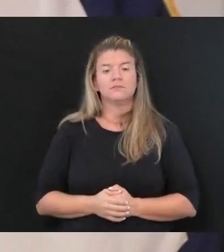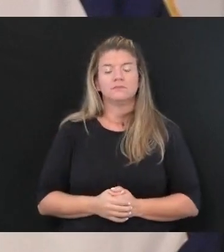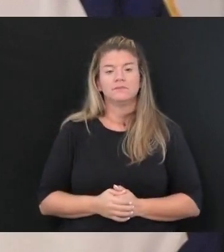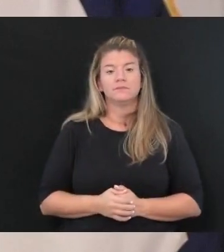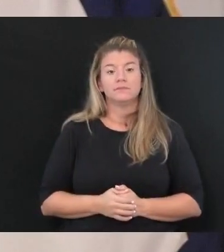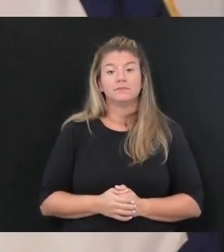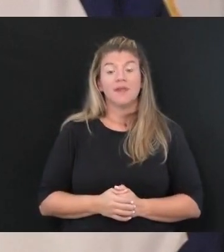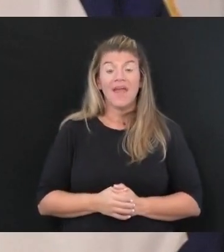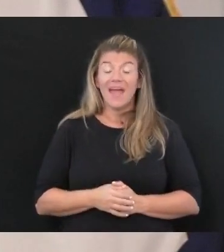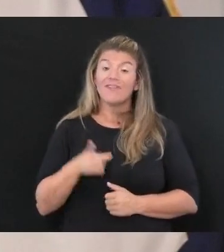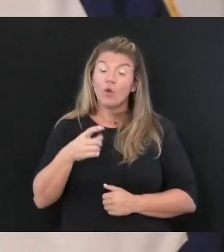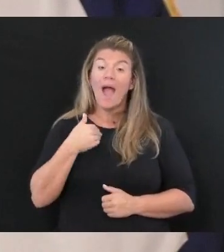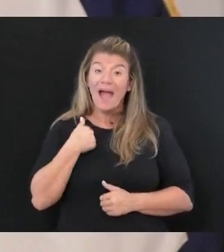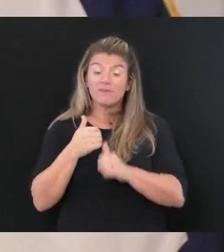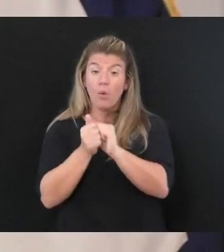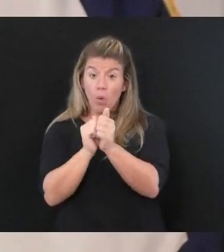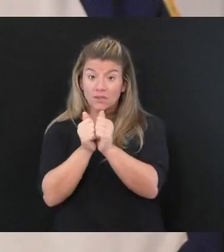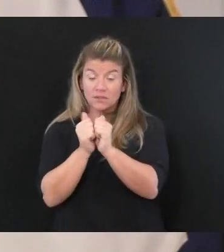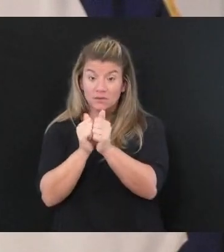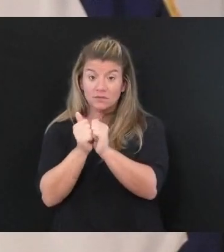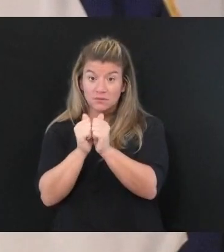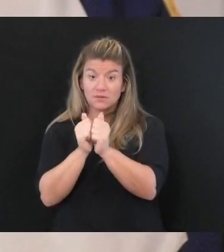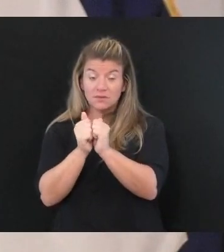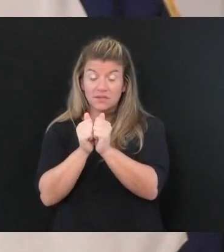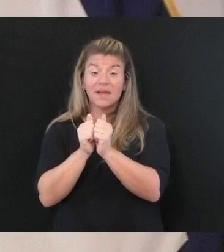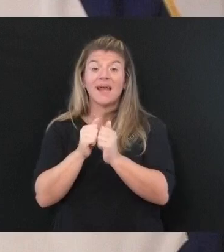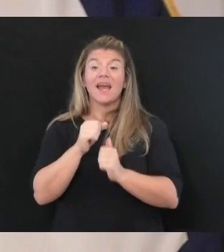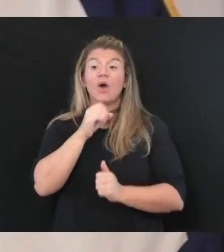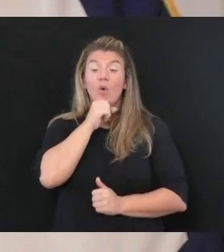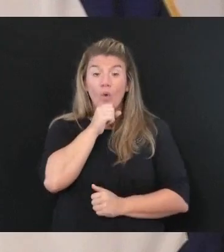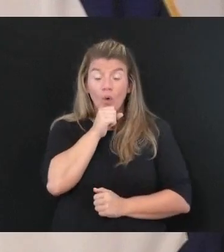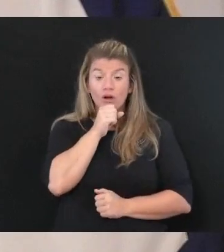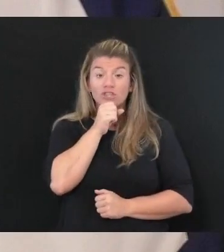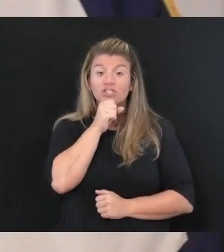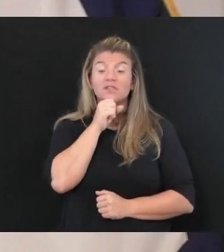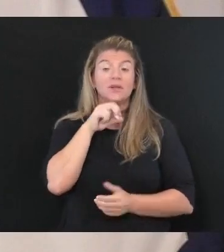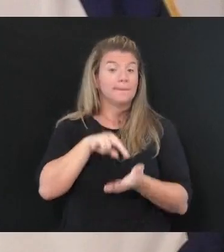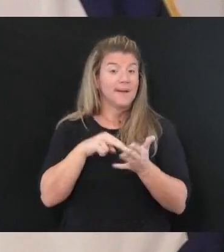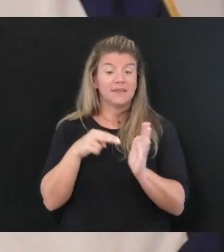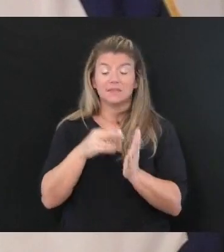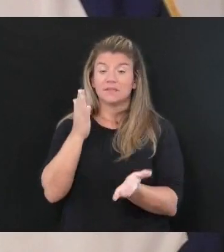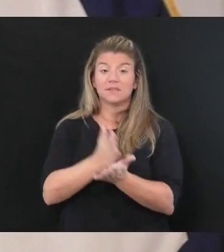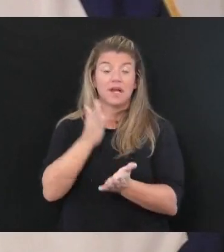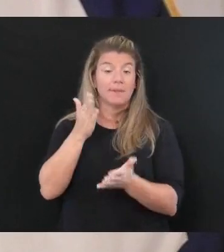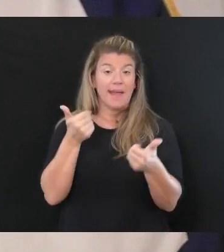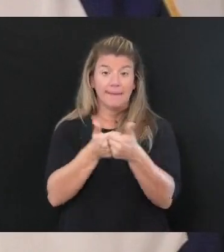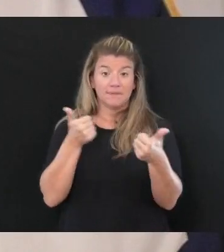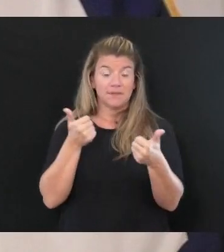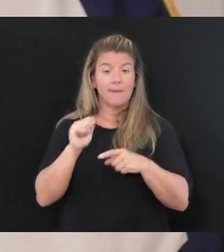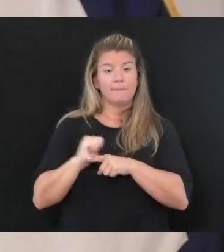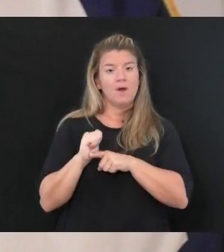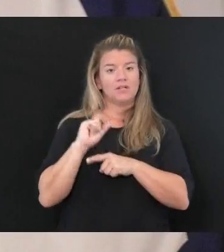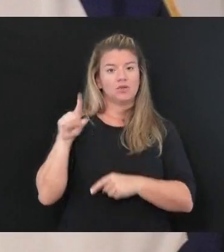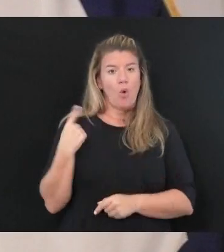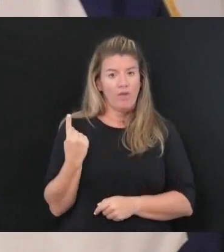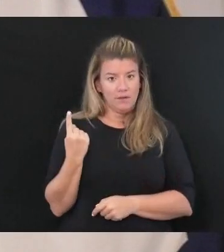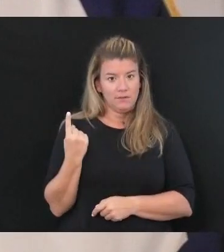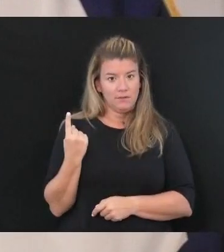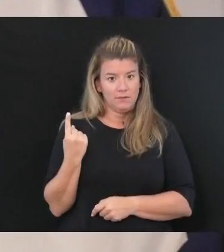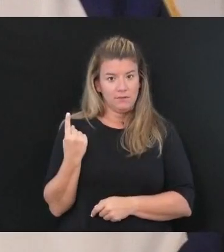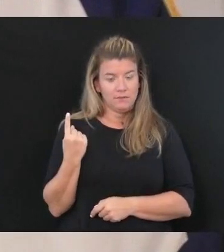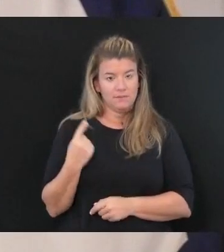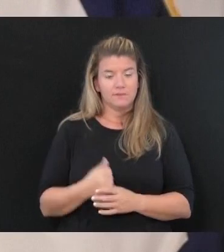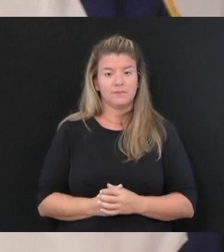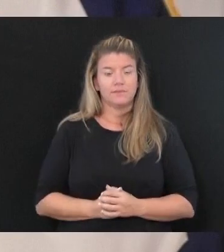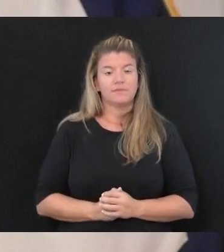If you have sports and everything there, if we go orange in the county, you're going to have to go to practice only and not competition.